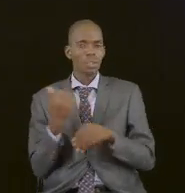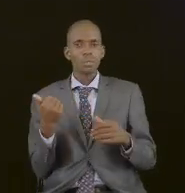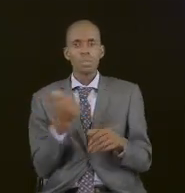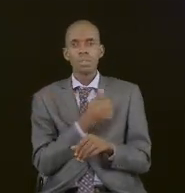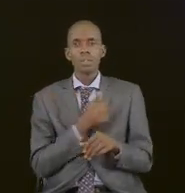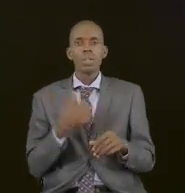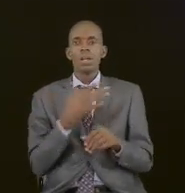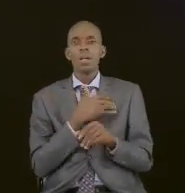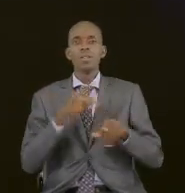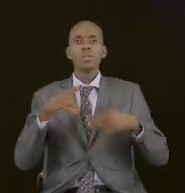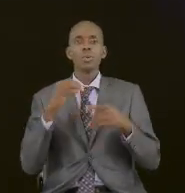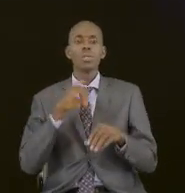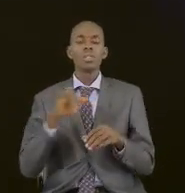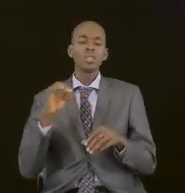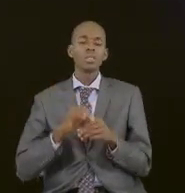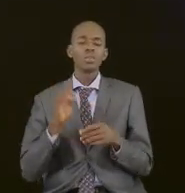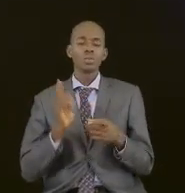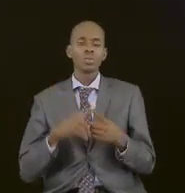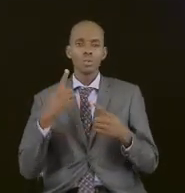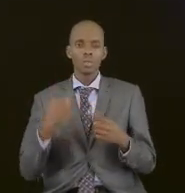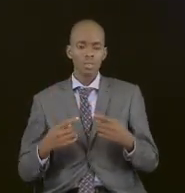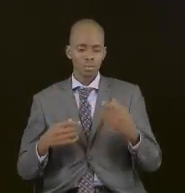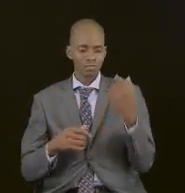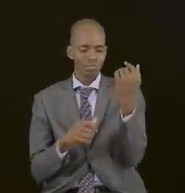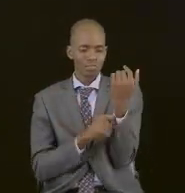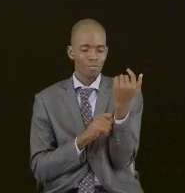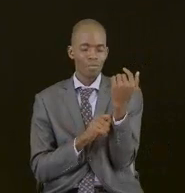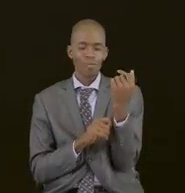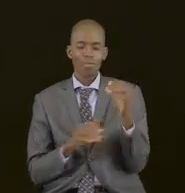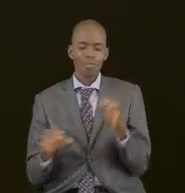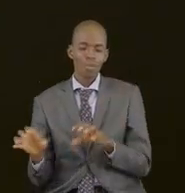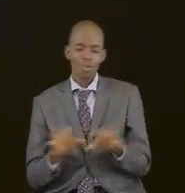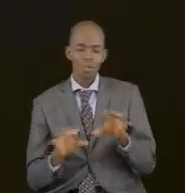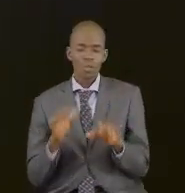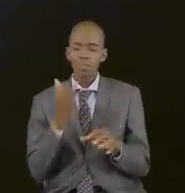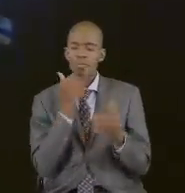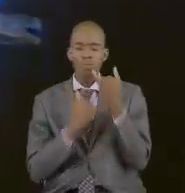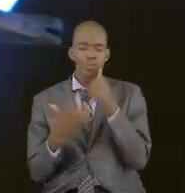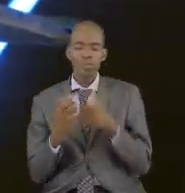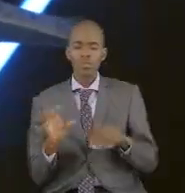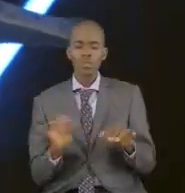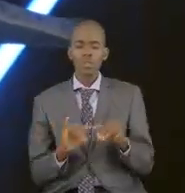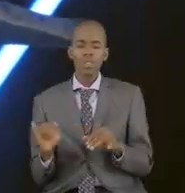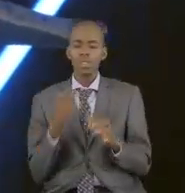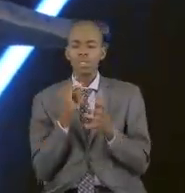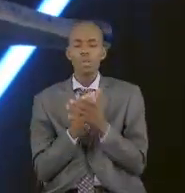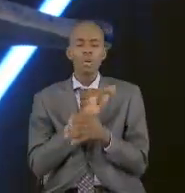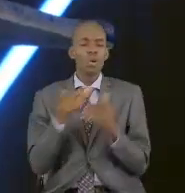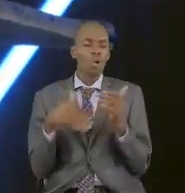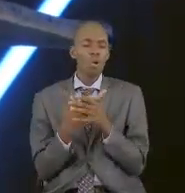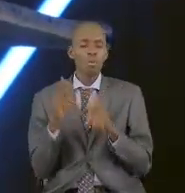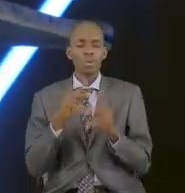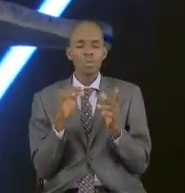into fleshly acts. It says, all those that abuse themselves with mankind.